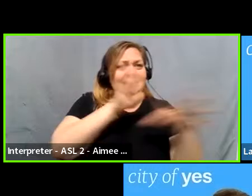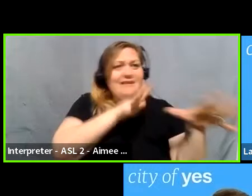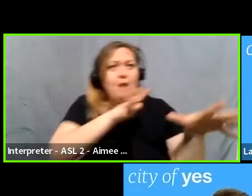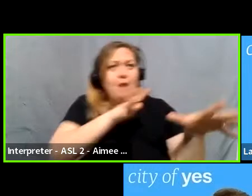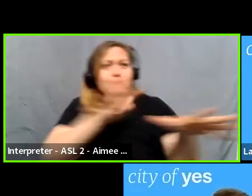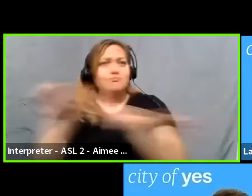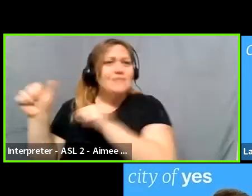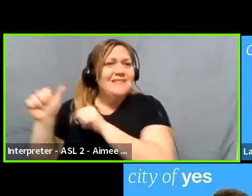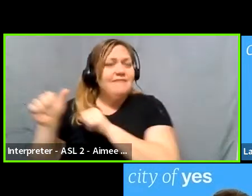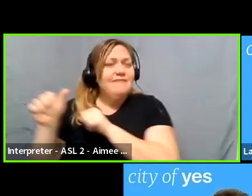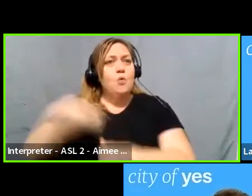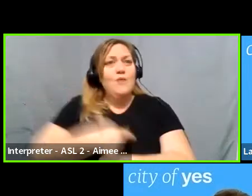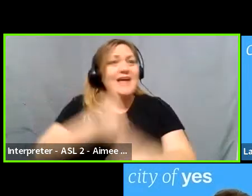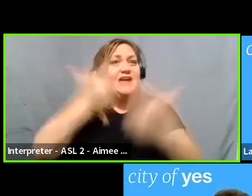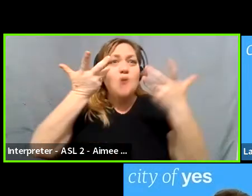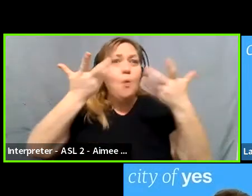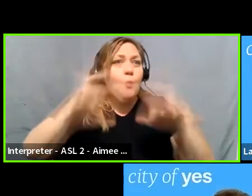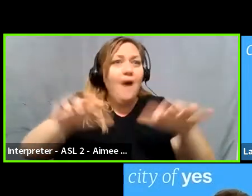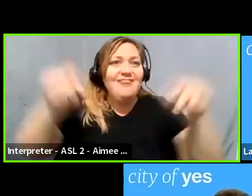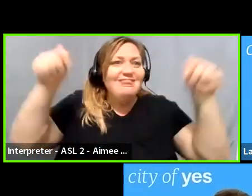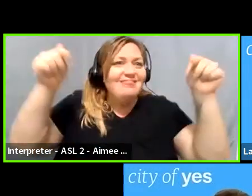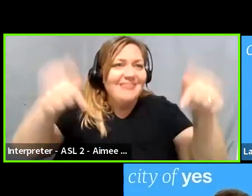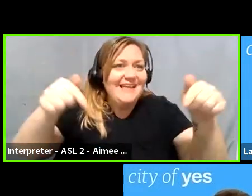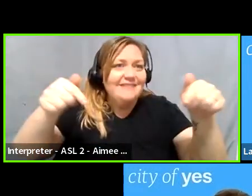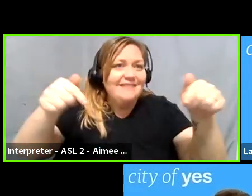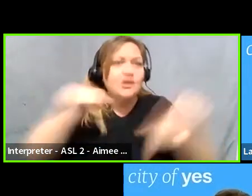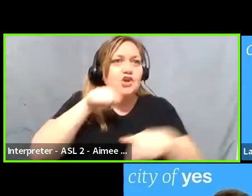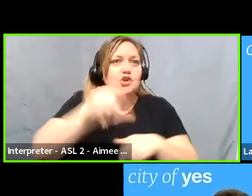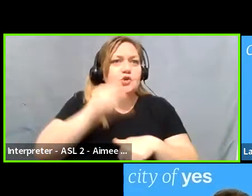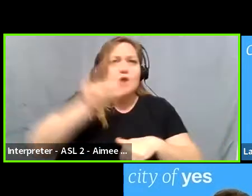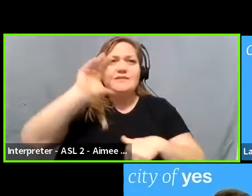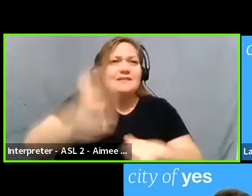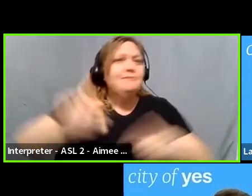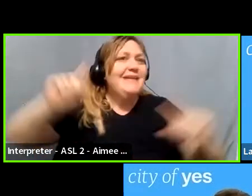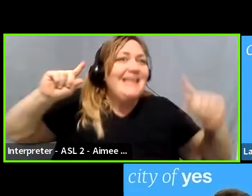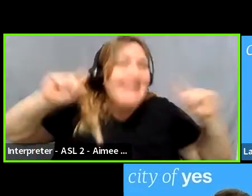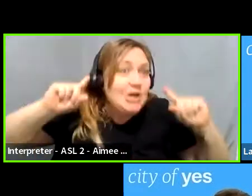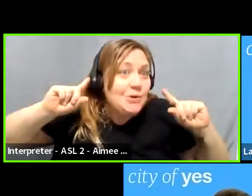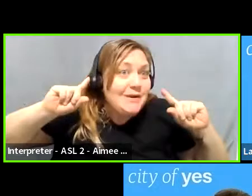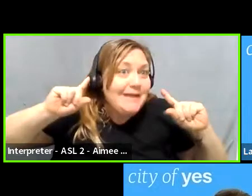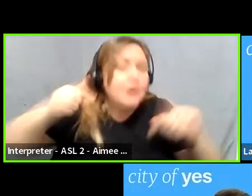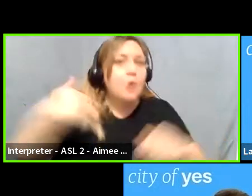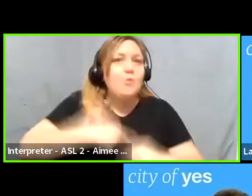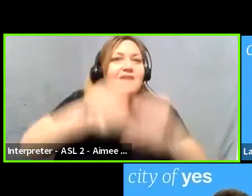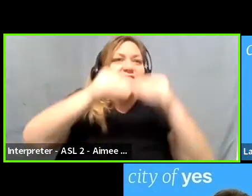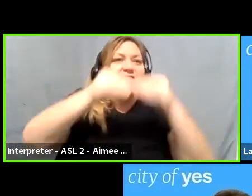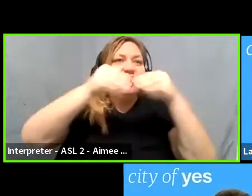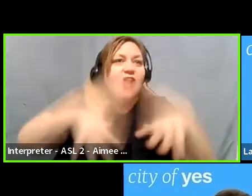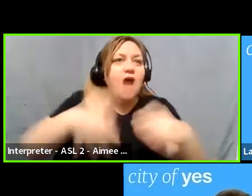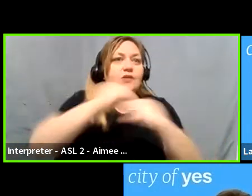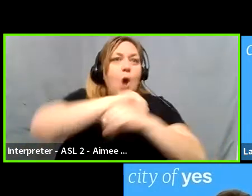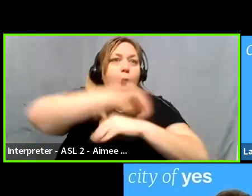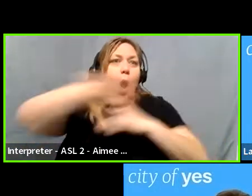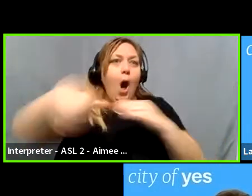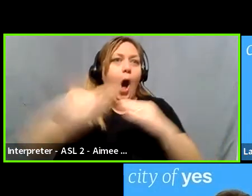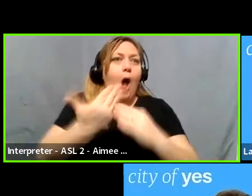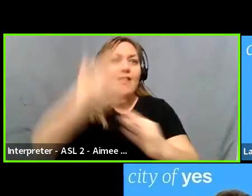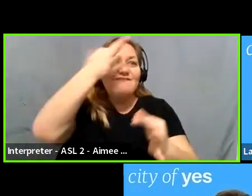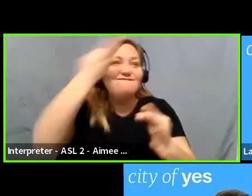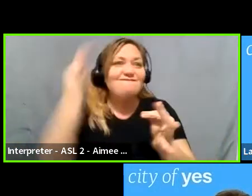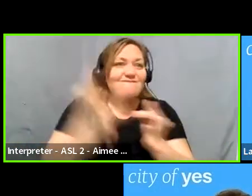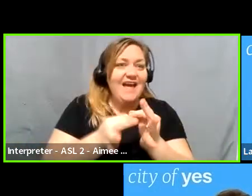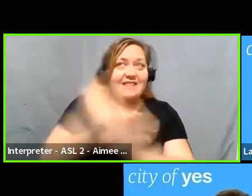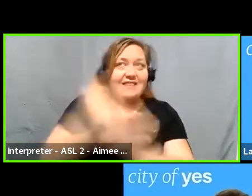We don't want this and you don't seem to be hearing that we have lost all faith in